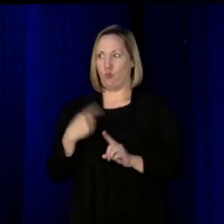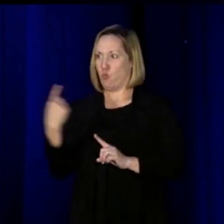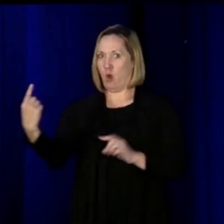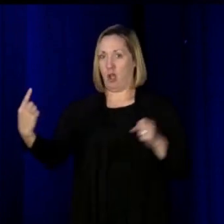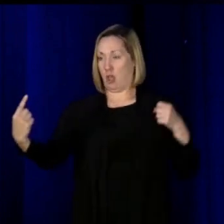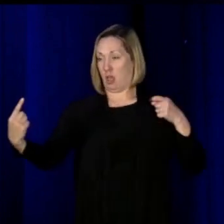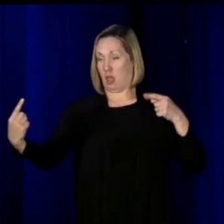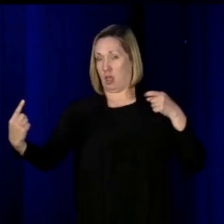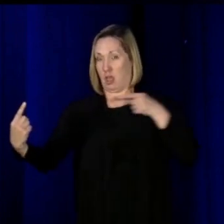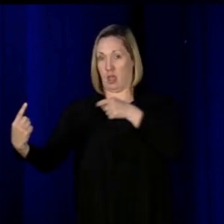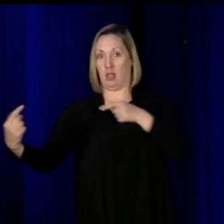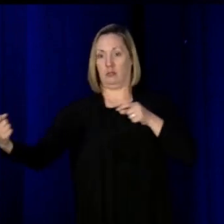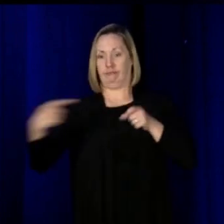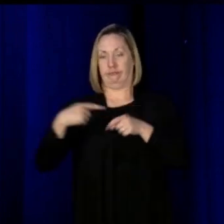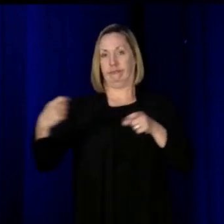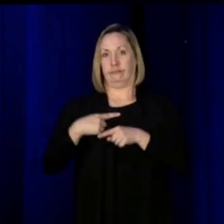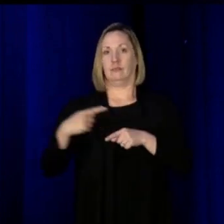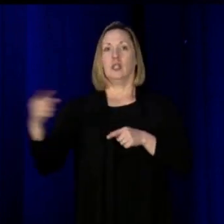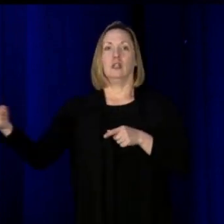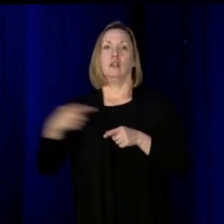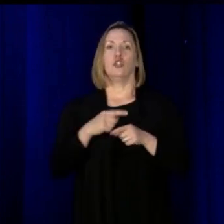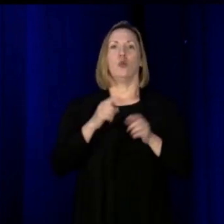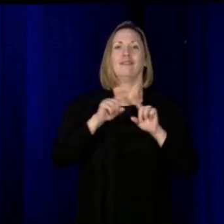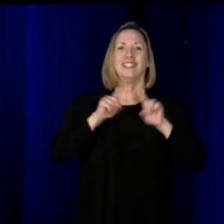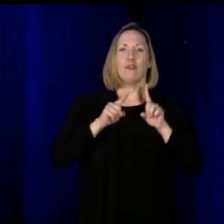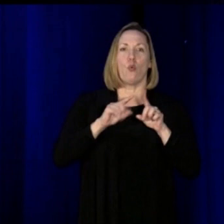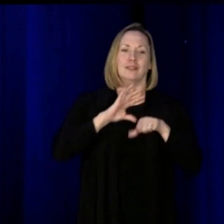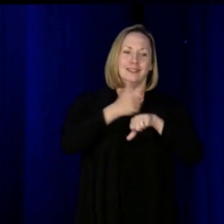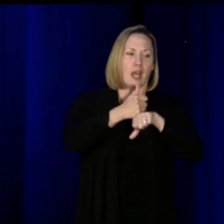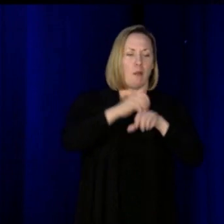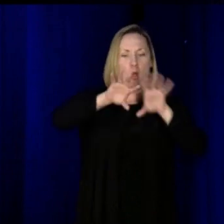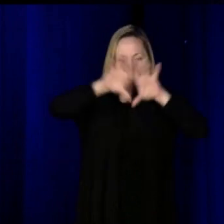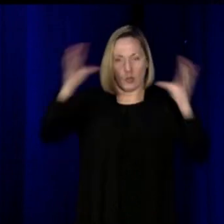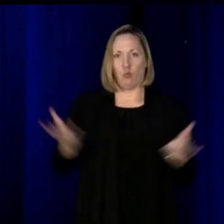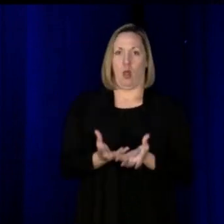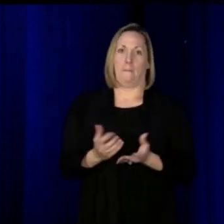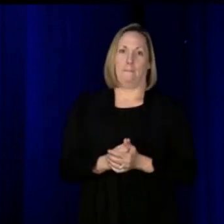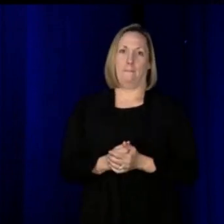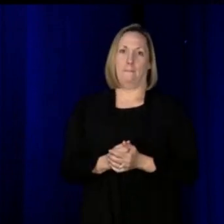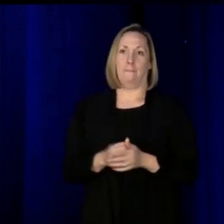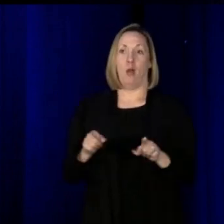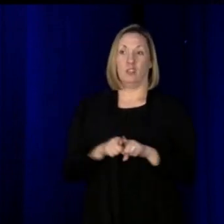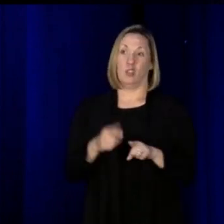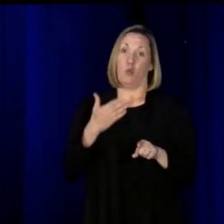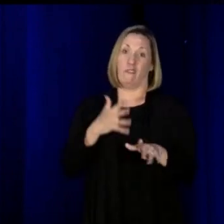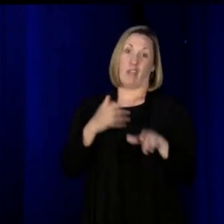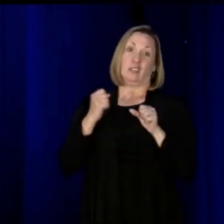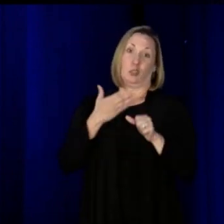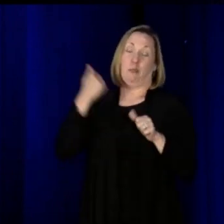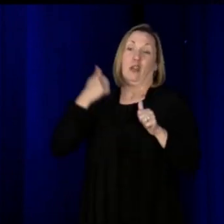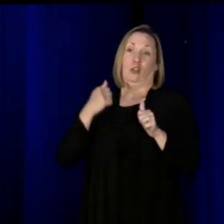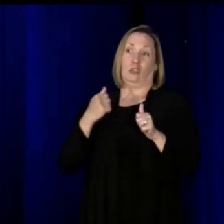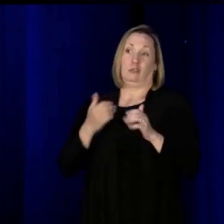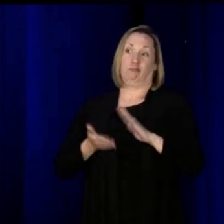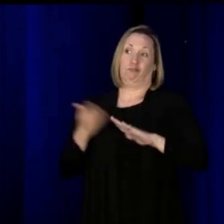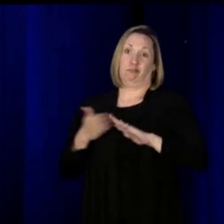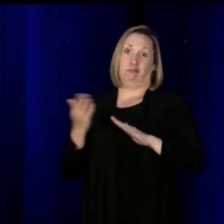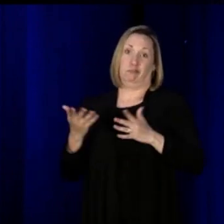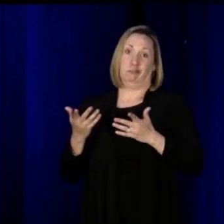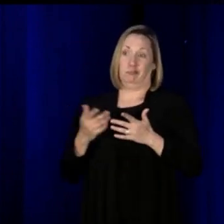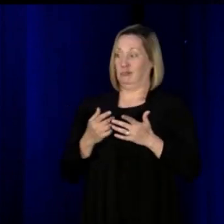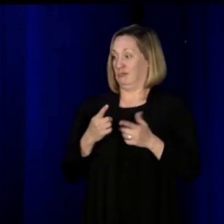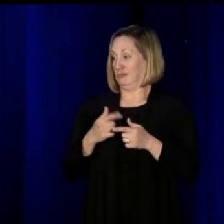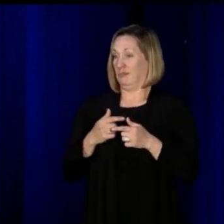them distributed on different servers across the globe. You also will have better performance because of this, and I mean, what we discussed